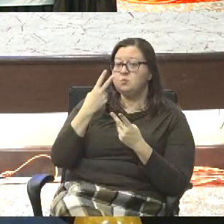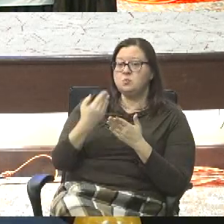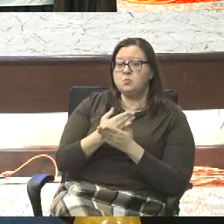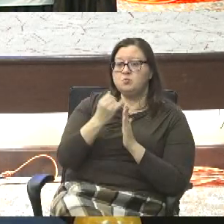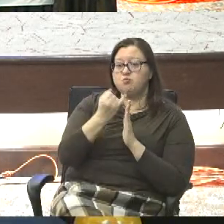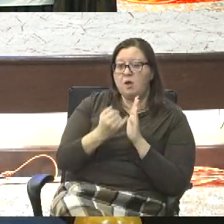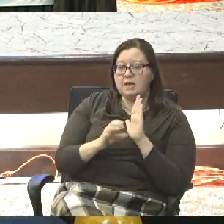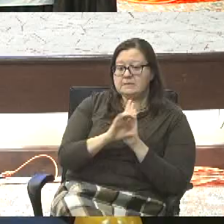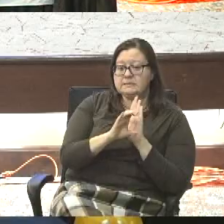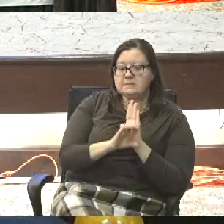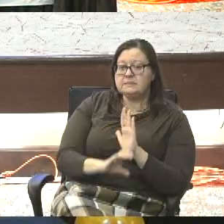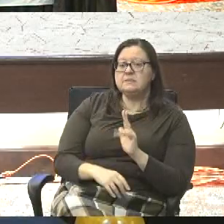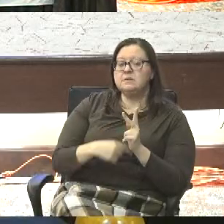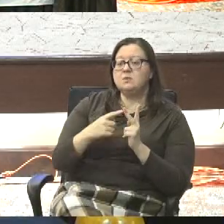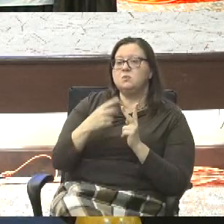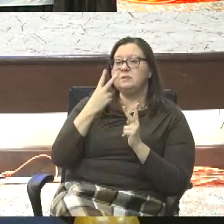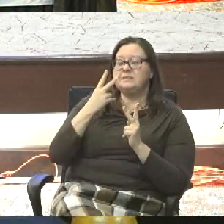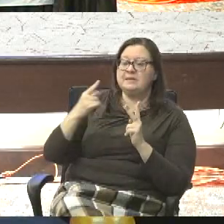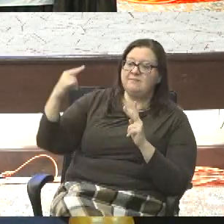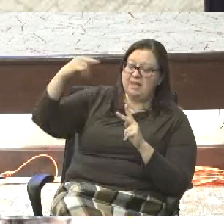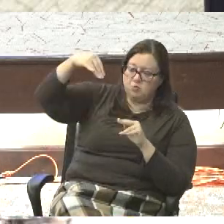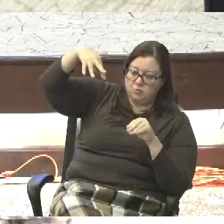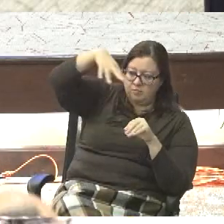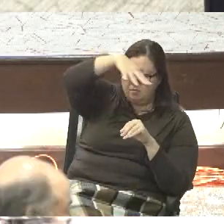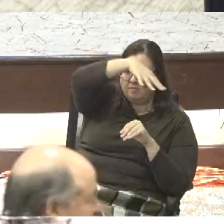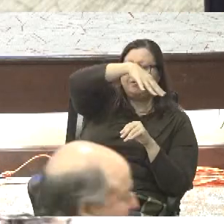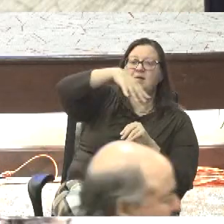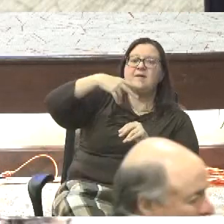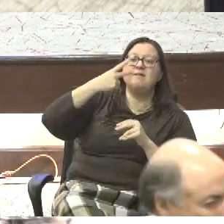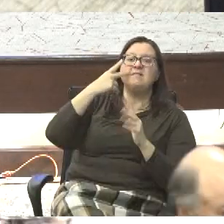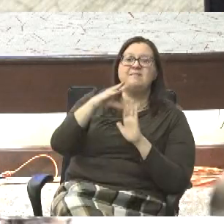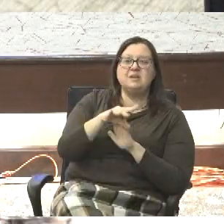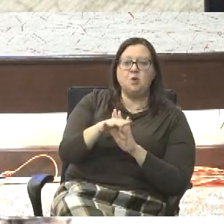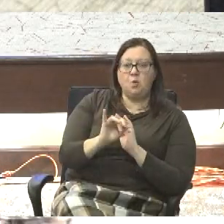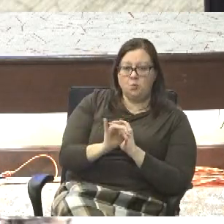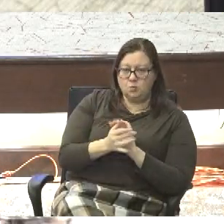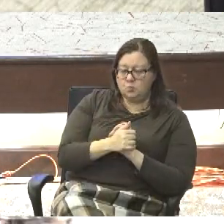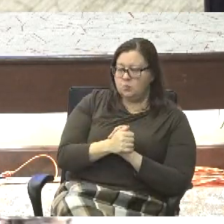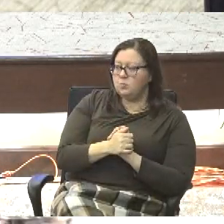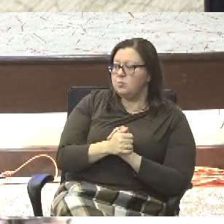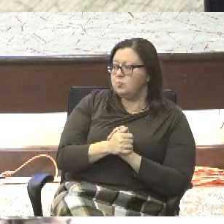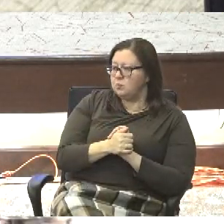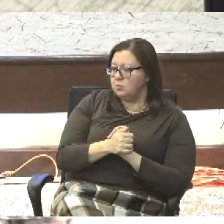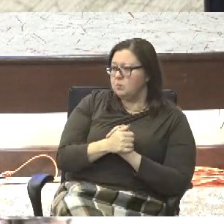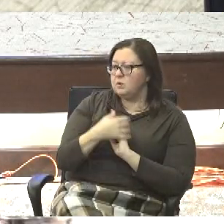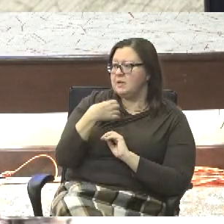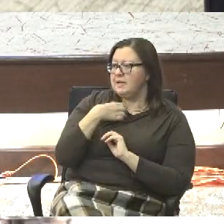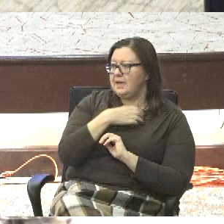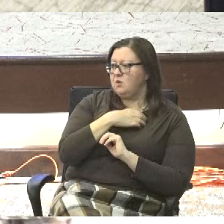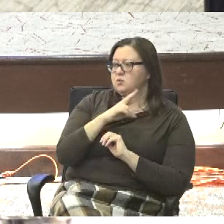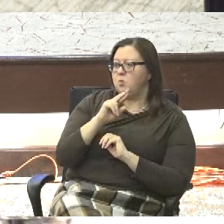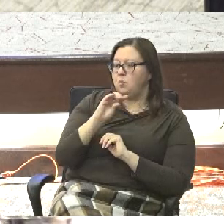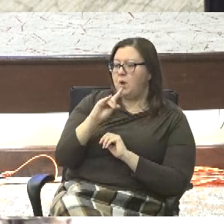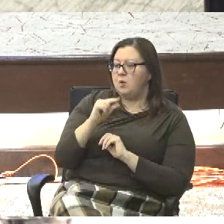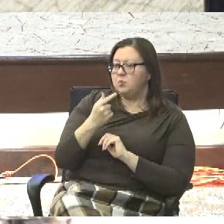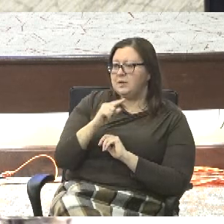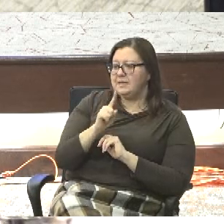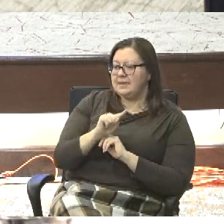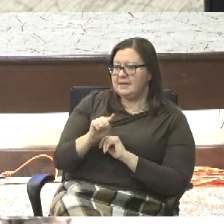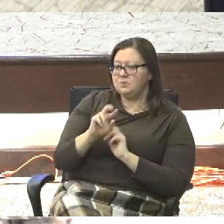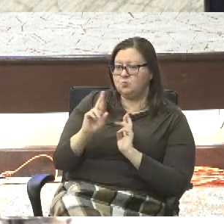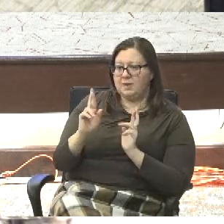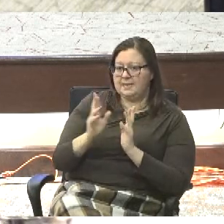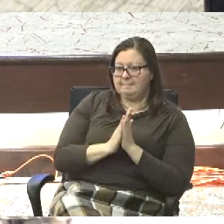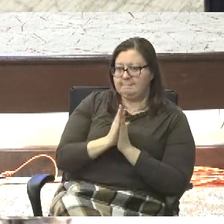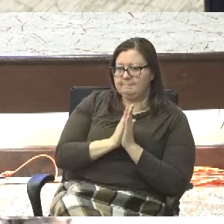excited for you to see a new fly-through video as well. And I know Councilmember Rodriguez is ready